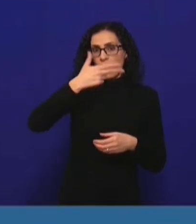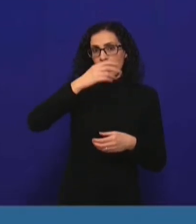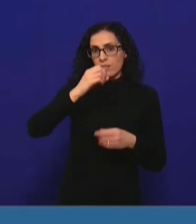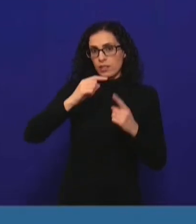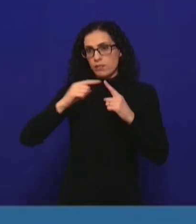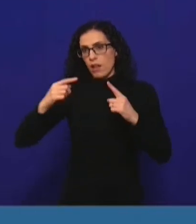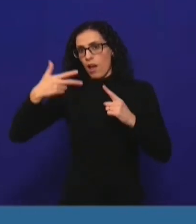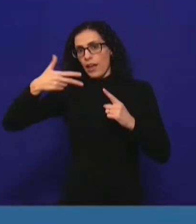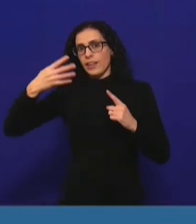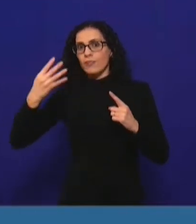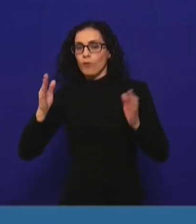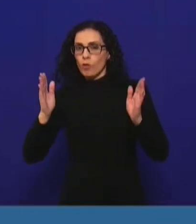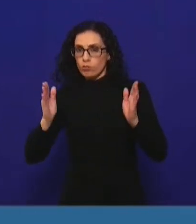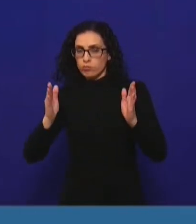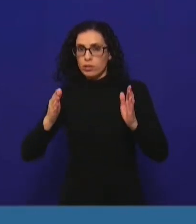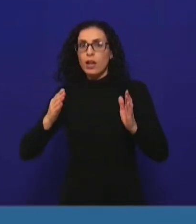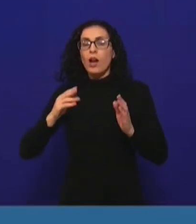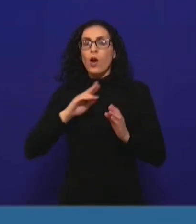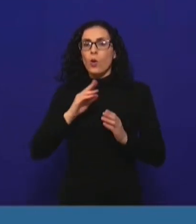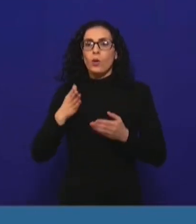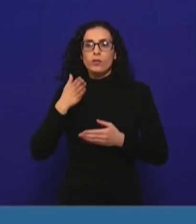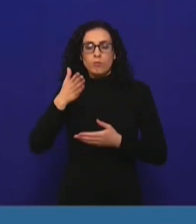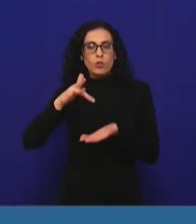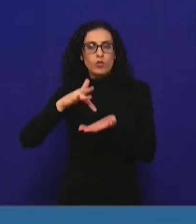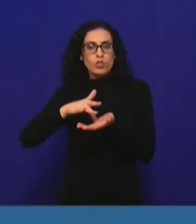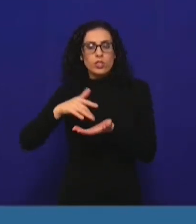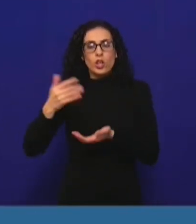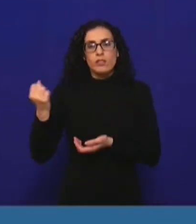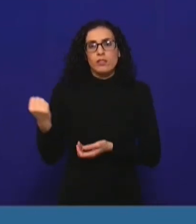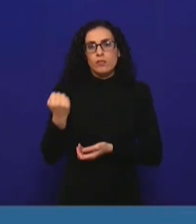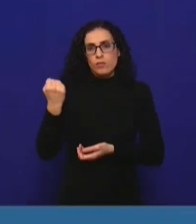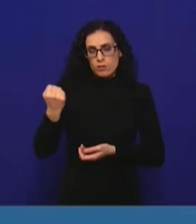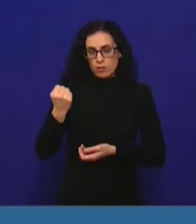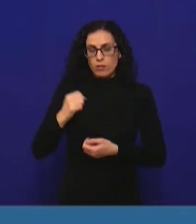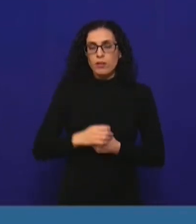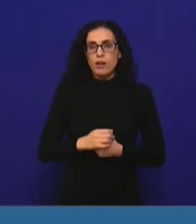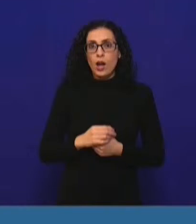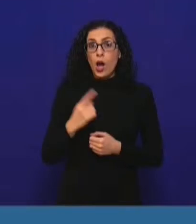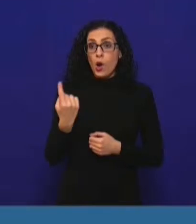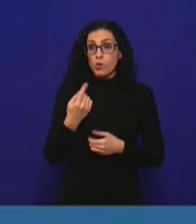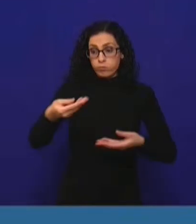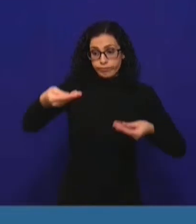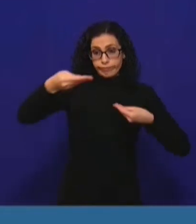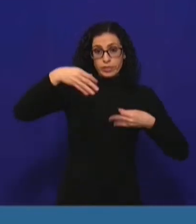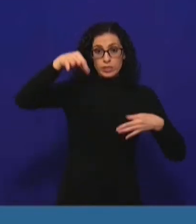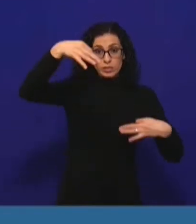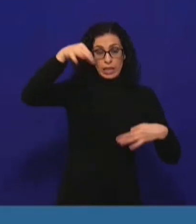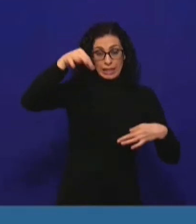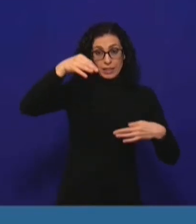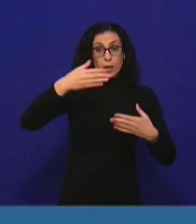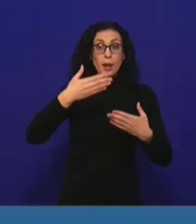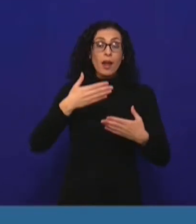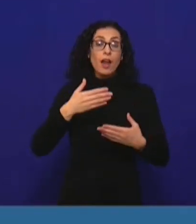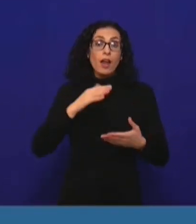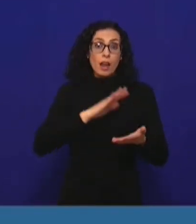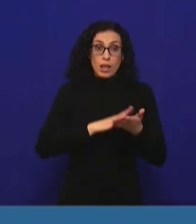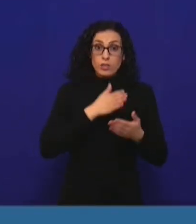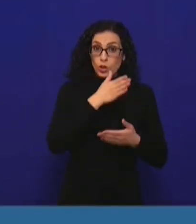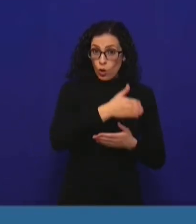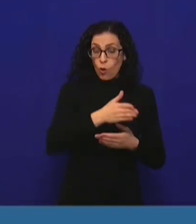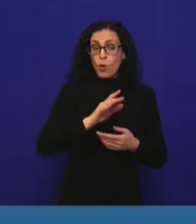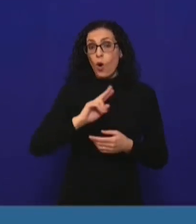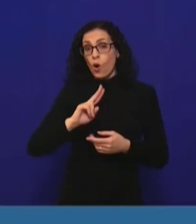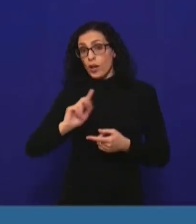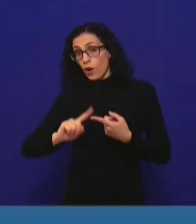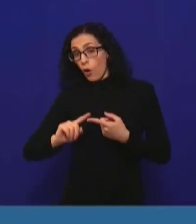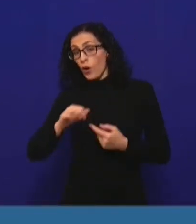centers and community clinics, and I appeal to anyone who hasn't received the invitation who is within this age group to kindly call us on